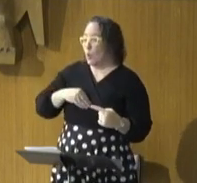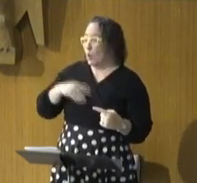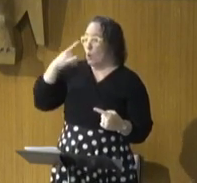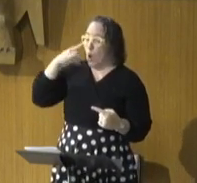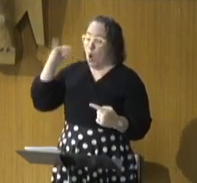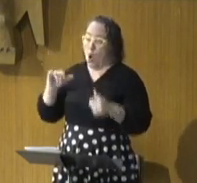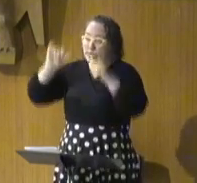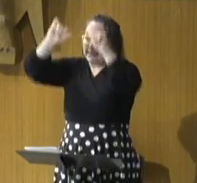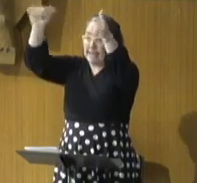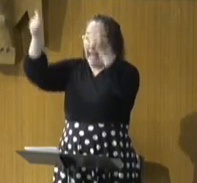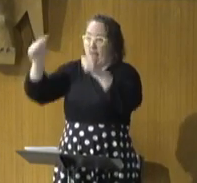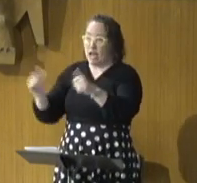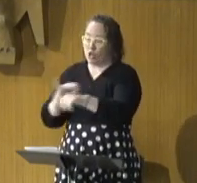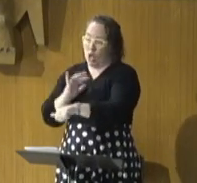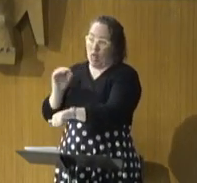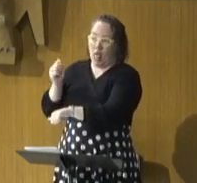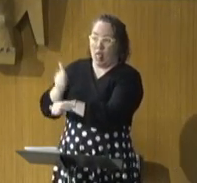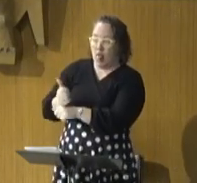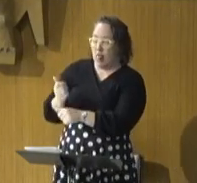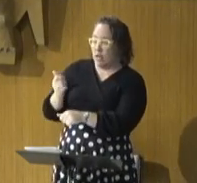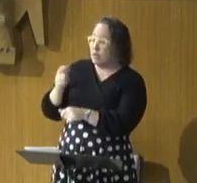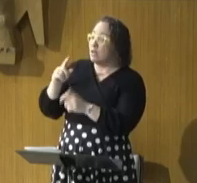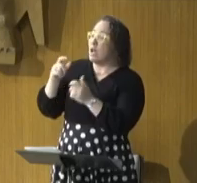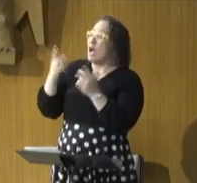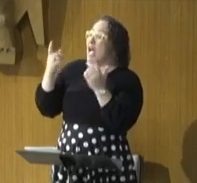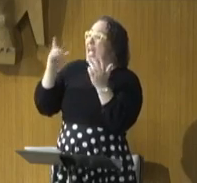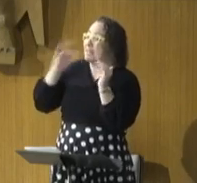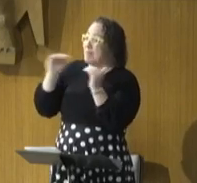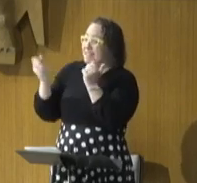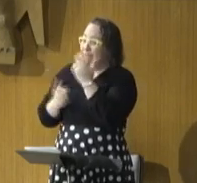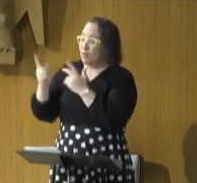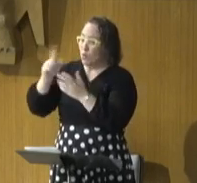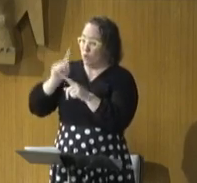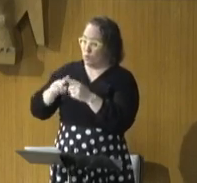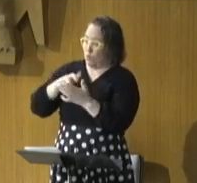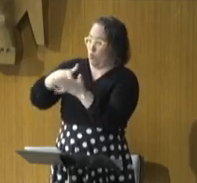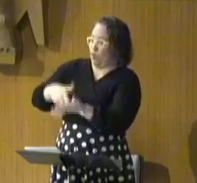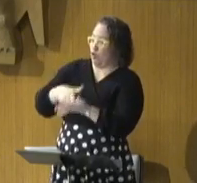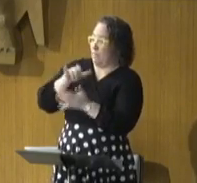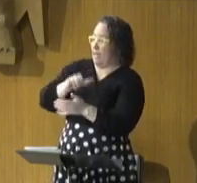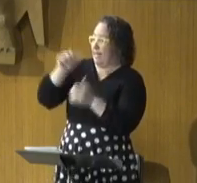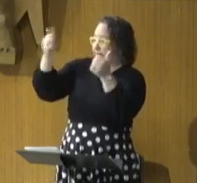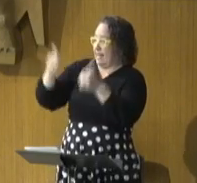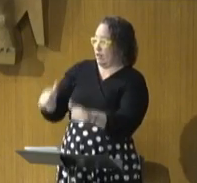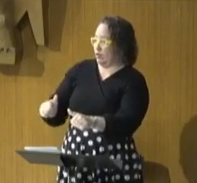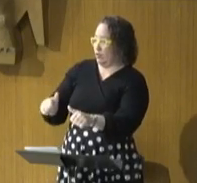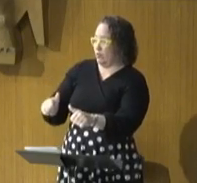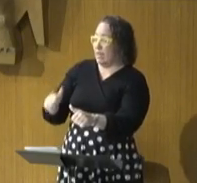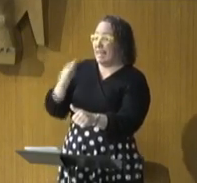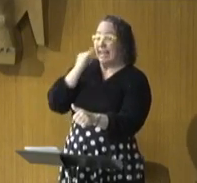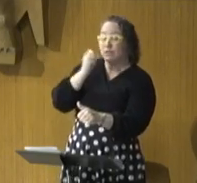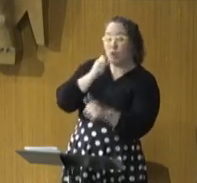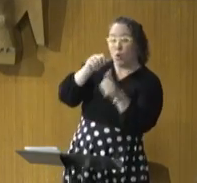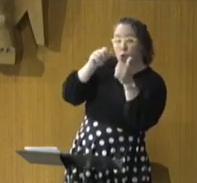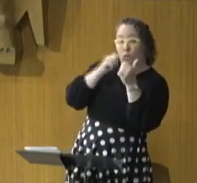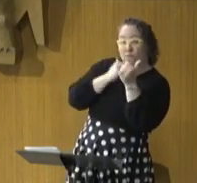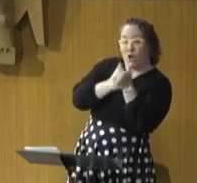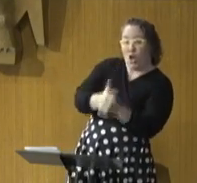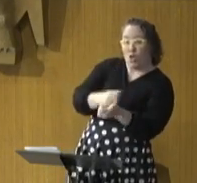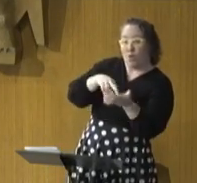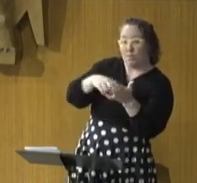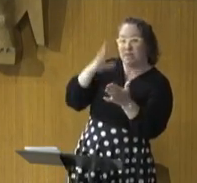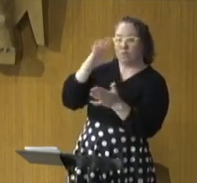and demand that everyone in Babylon fall down on the ground and worship it, or face death by fiery furnace.